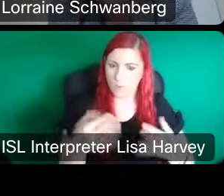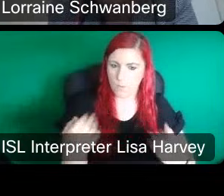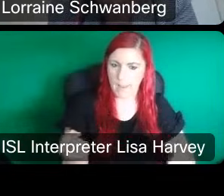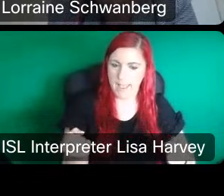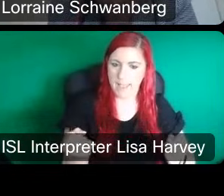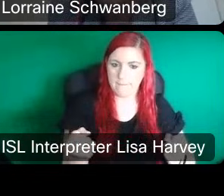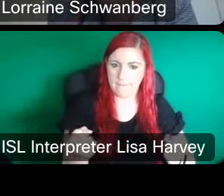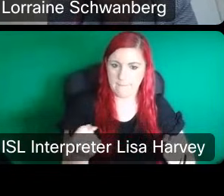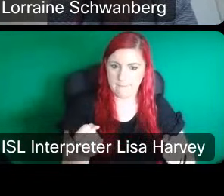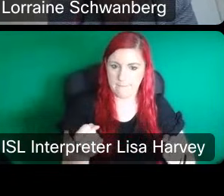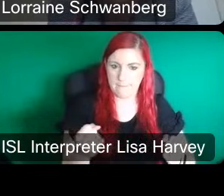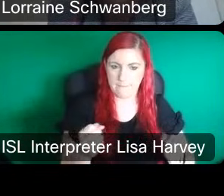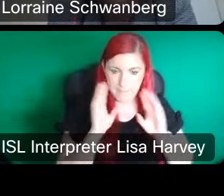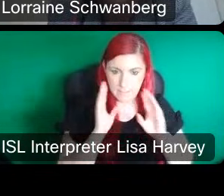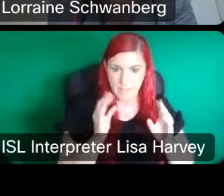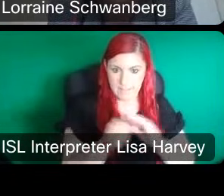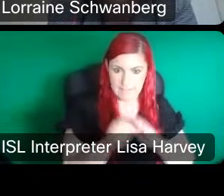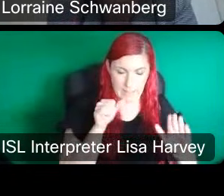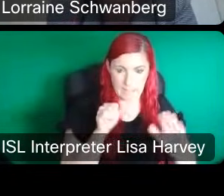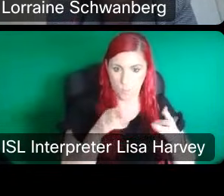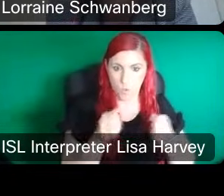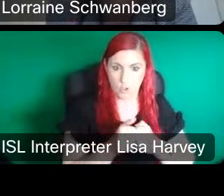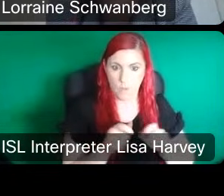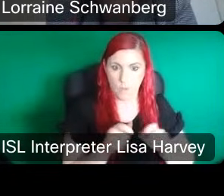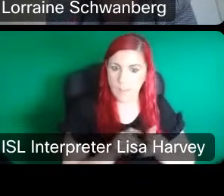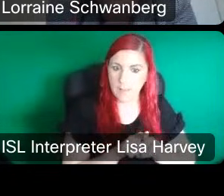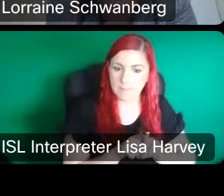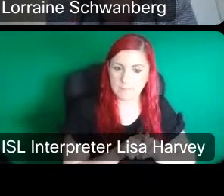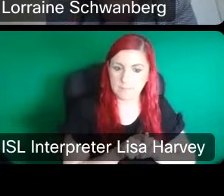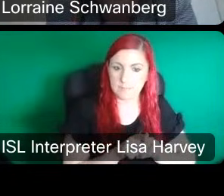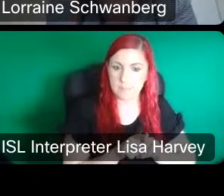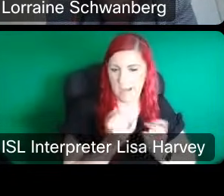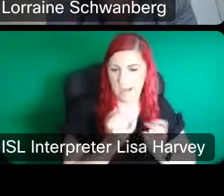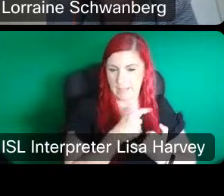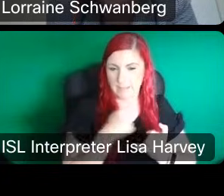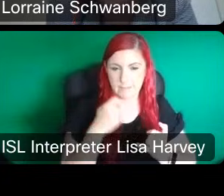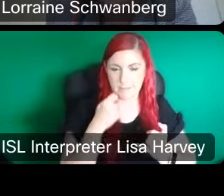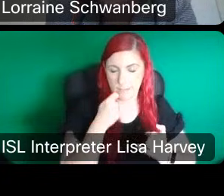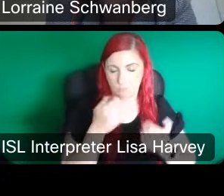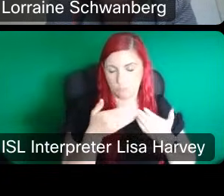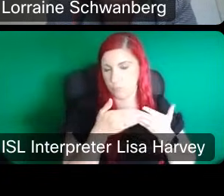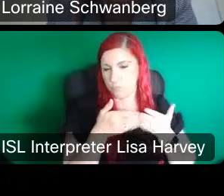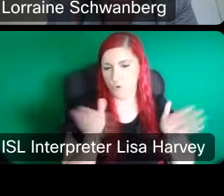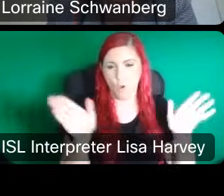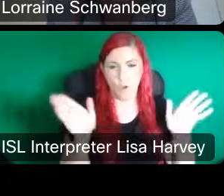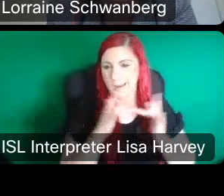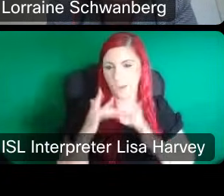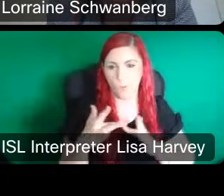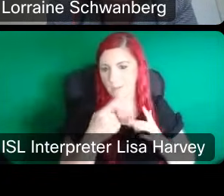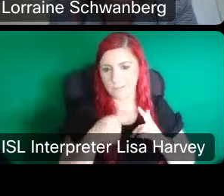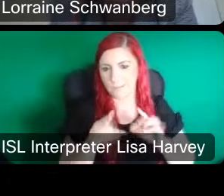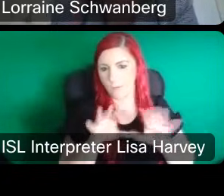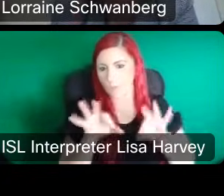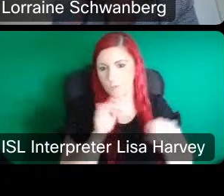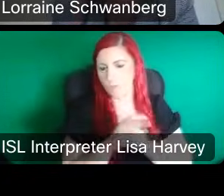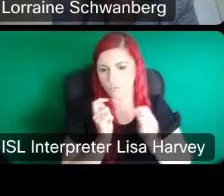skills workshops as well. And as I said, a vast network of open disclosure trainers who you can identify for